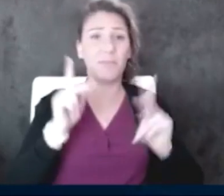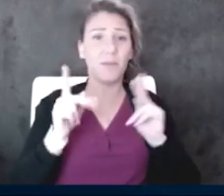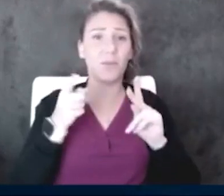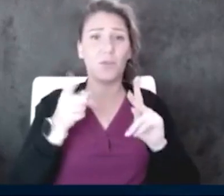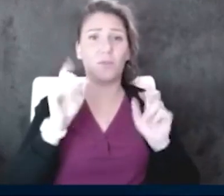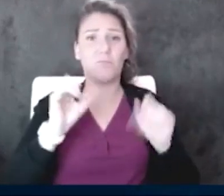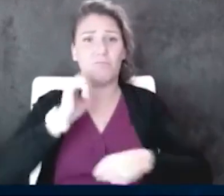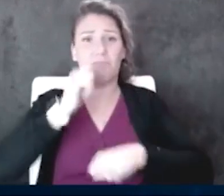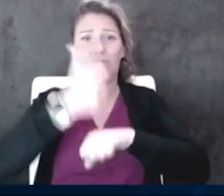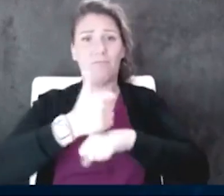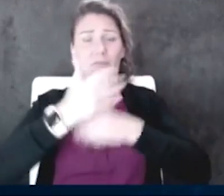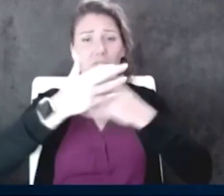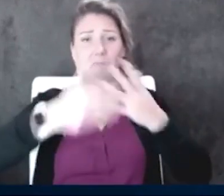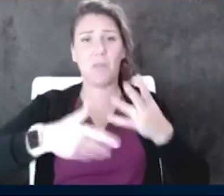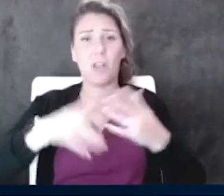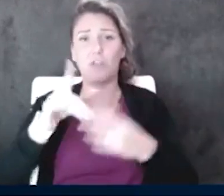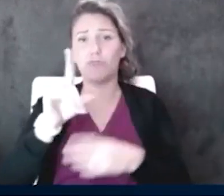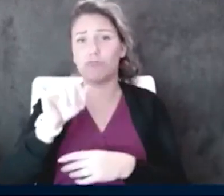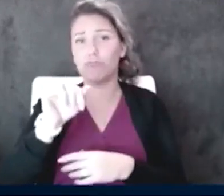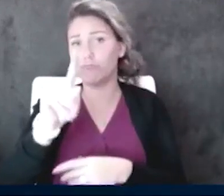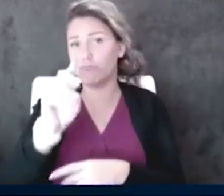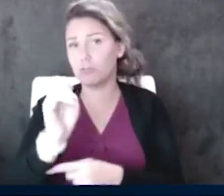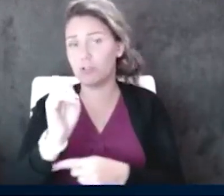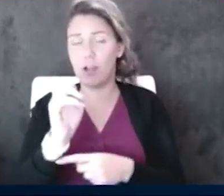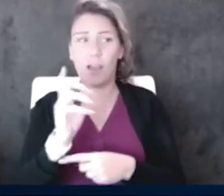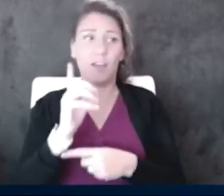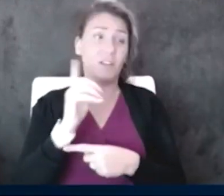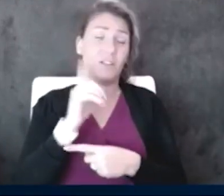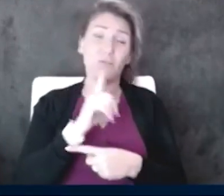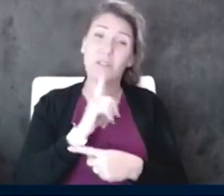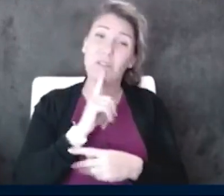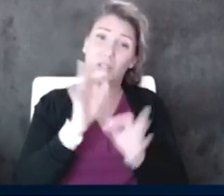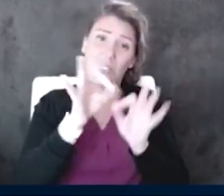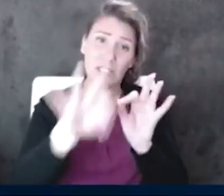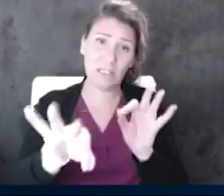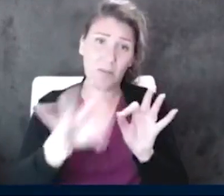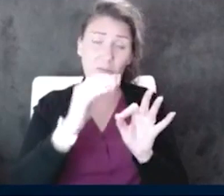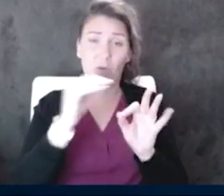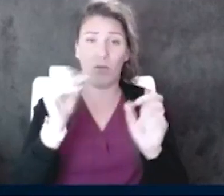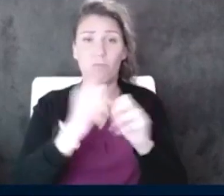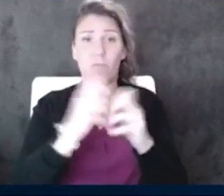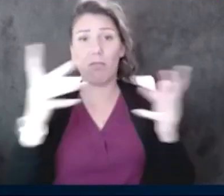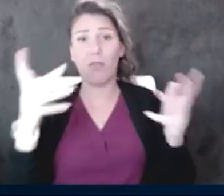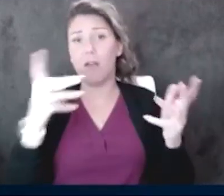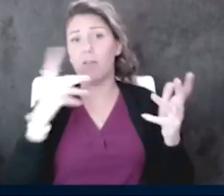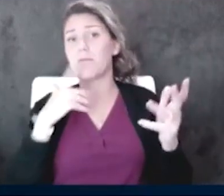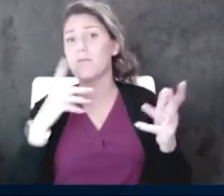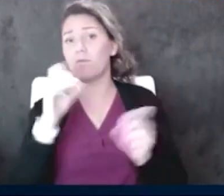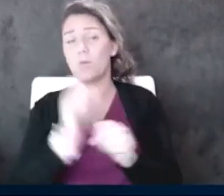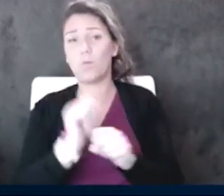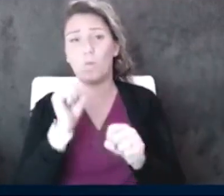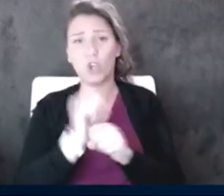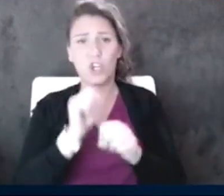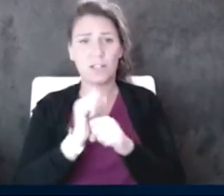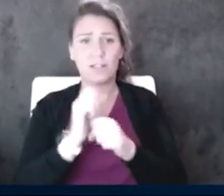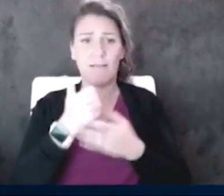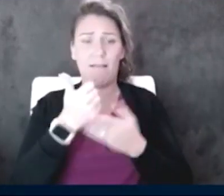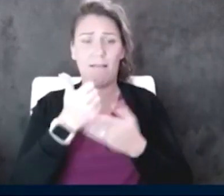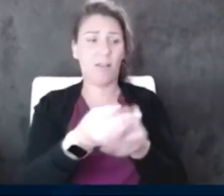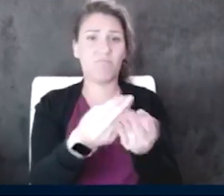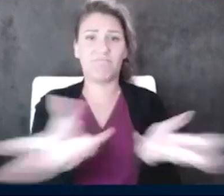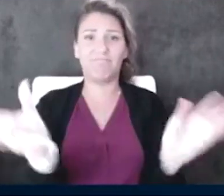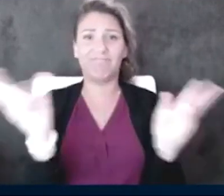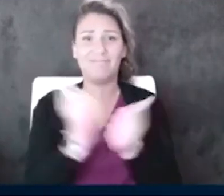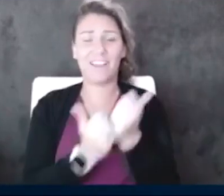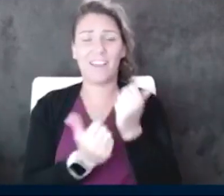blood drive with us. So it's pretty simple. We do a lot of the legwork to help you get the word out. And then on